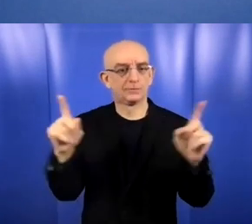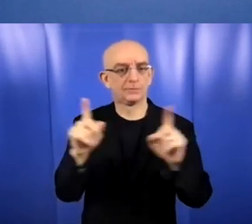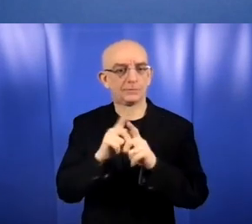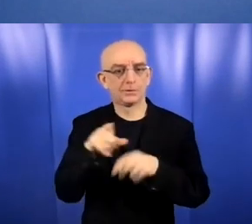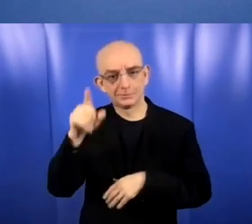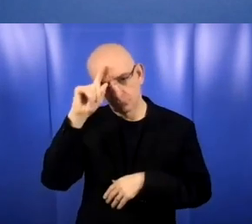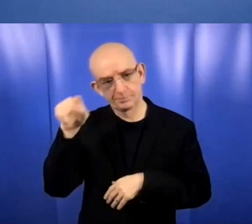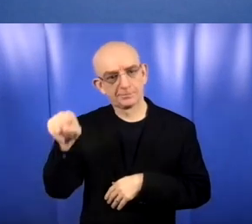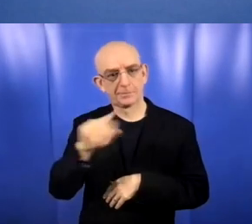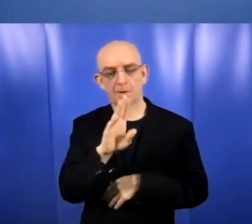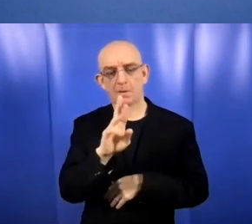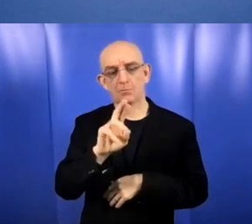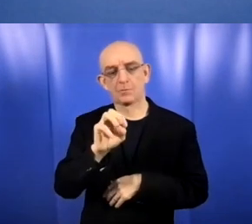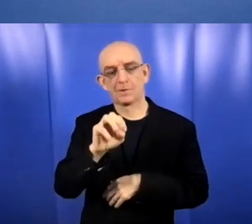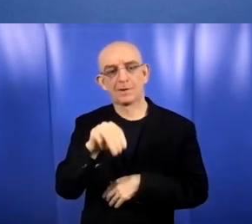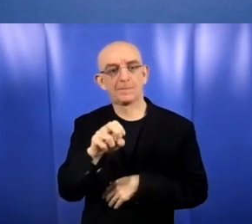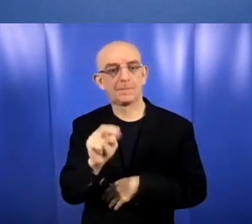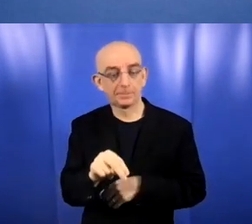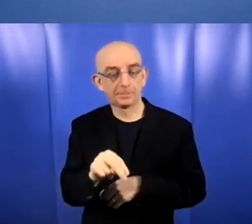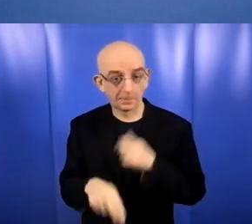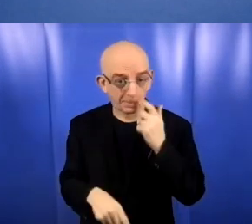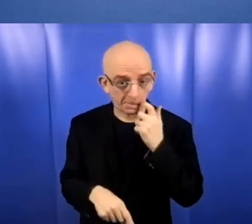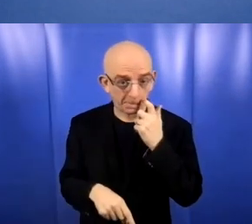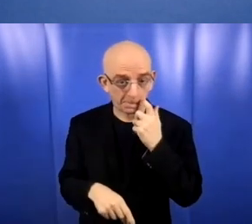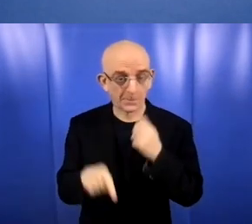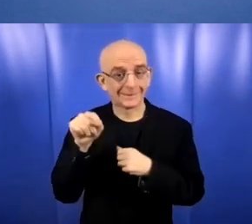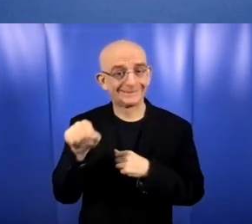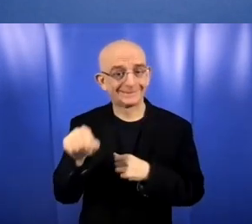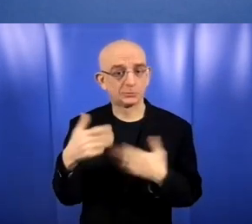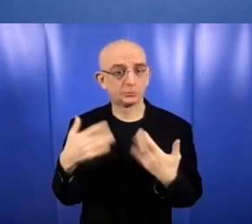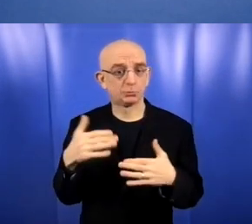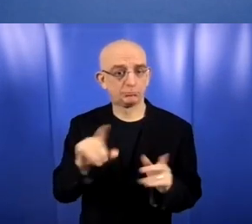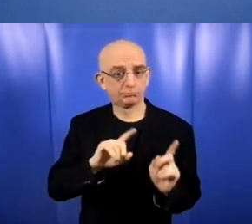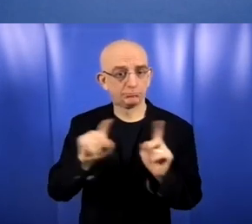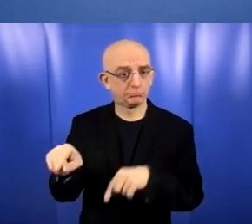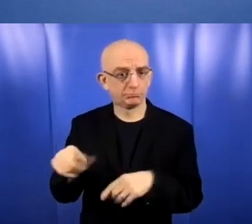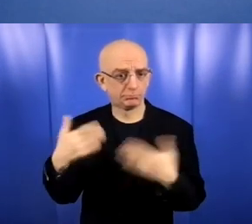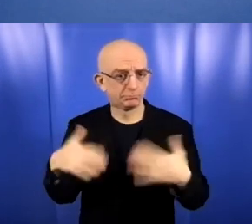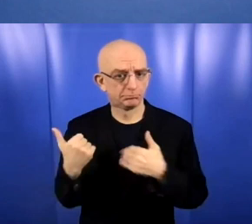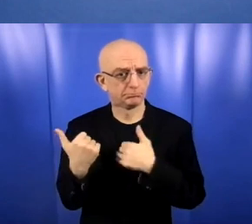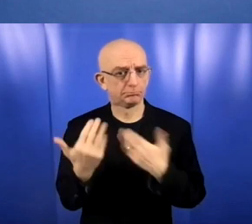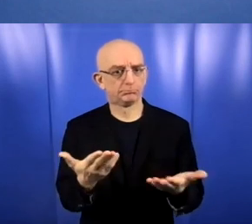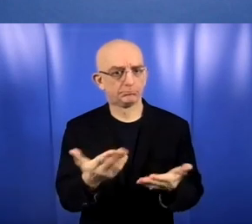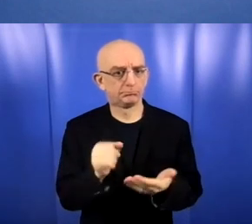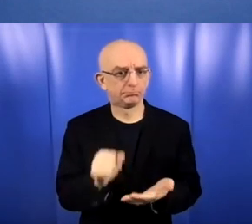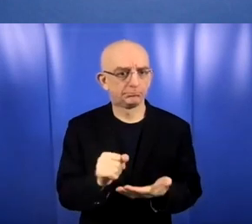The University of Bremen had provided free courses on that for ages. And we had two